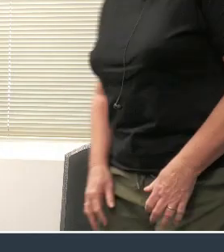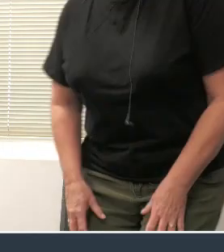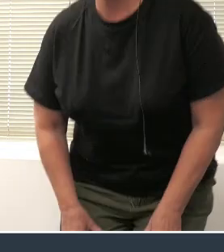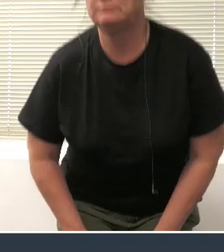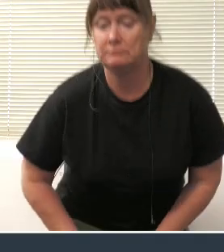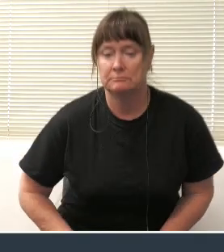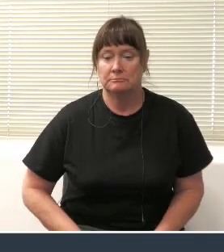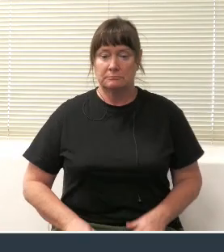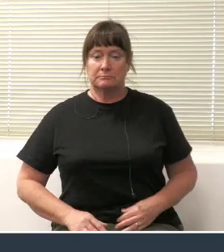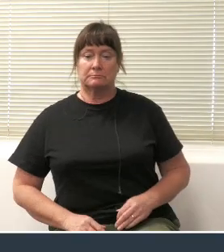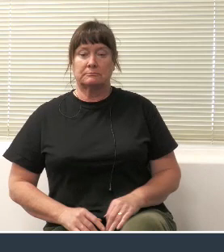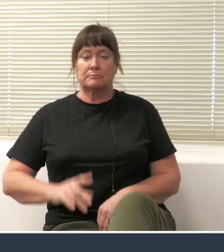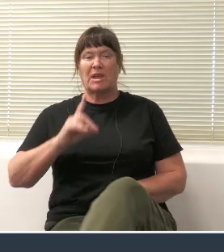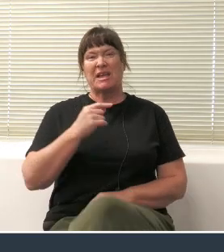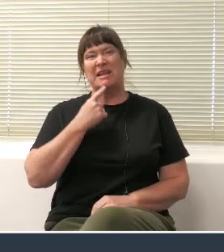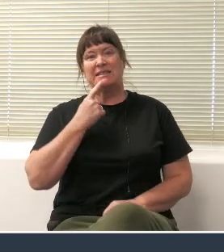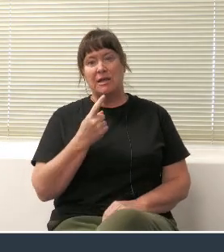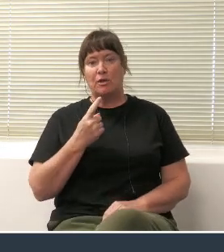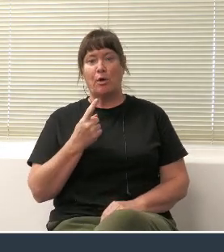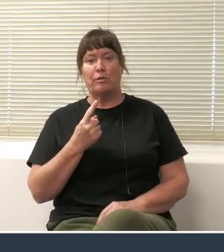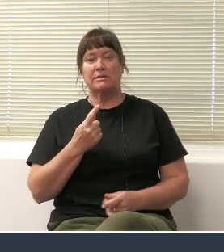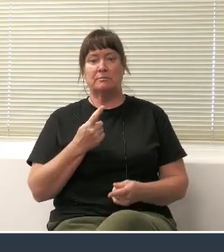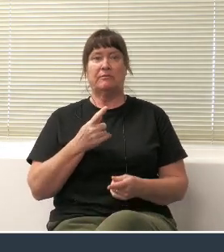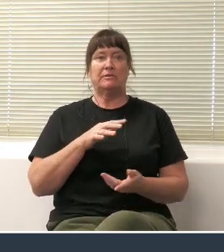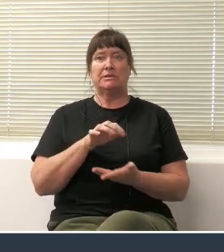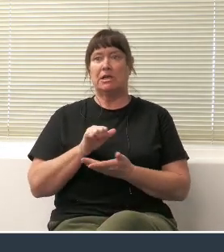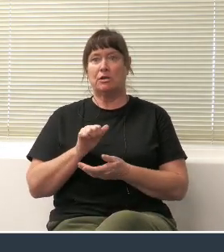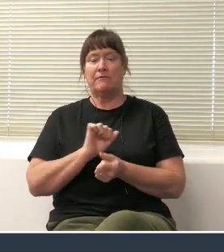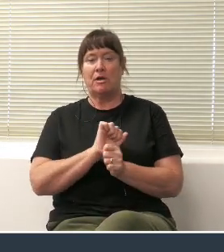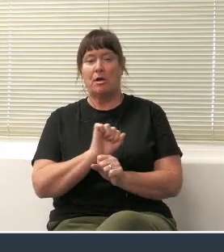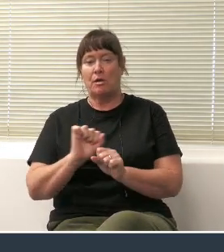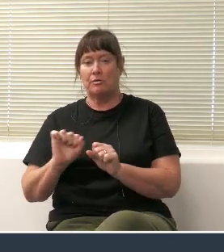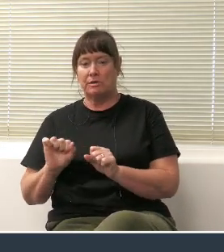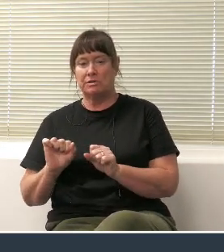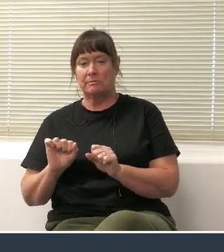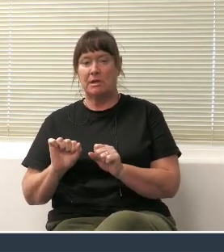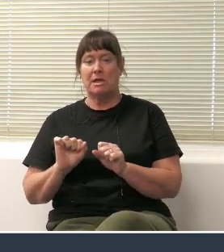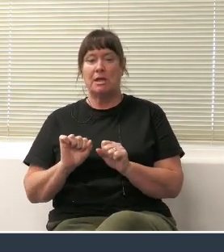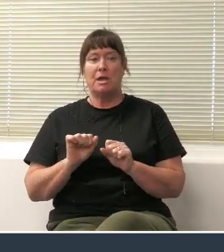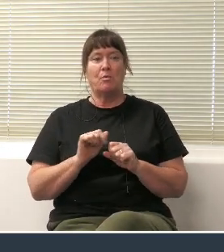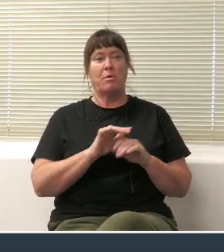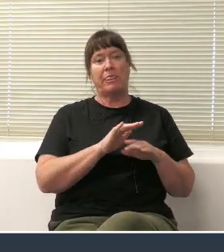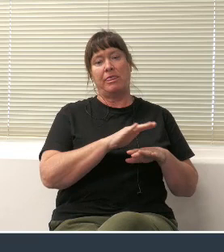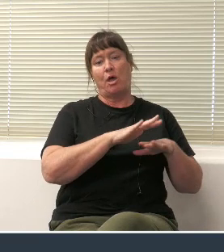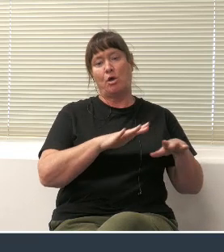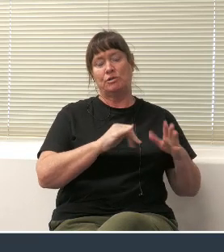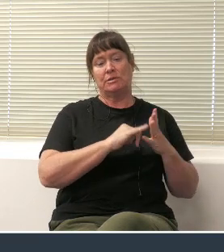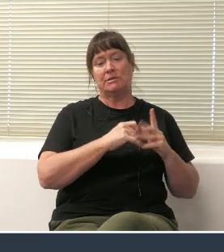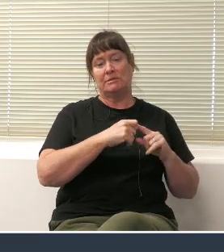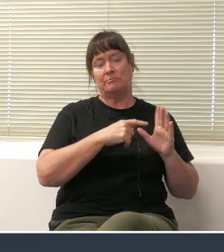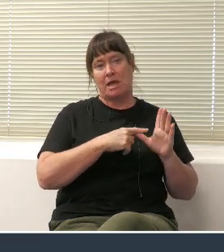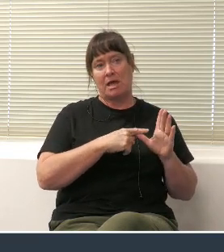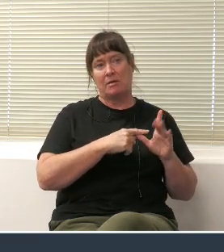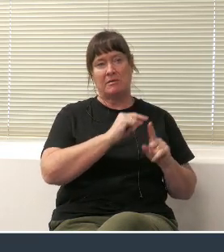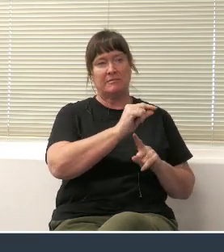we've taken ownership, there's been a steady growth in all revenue lines within Ocean Spa, and through what's happened within the